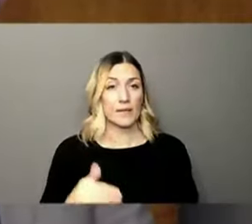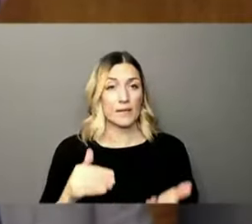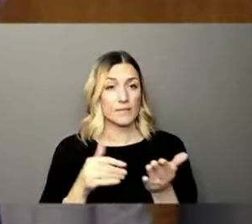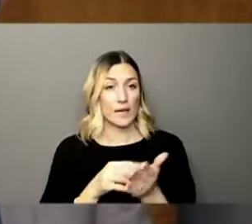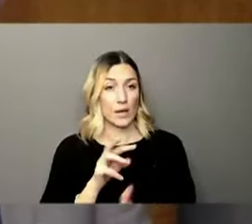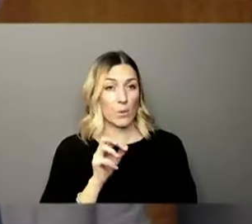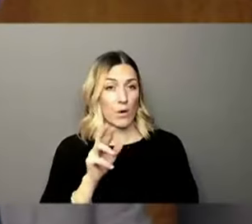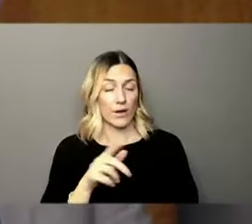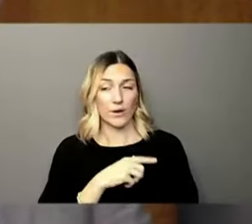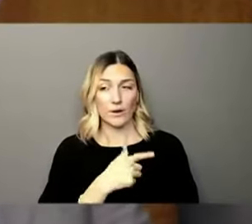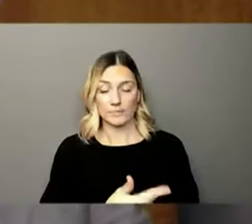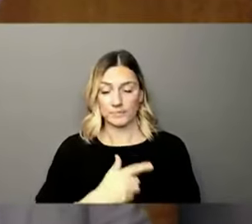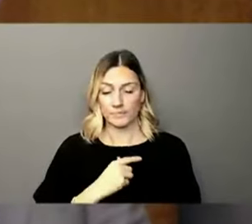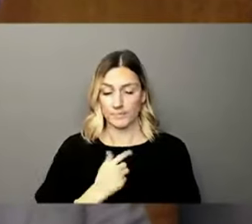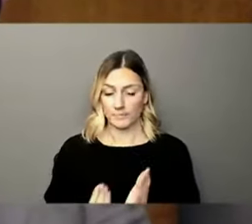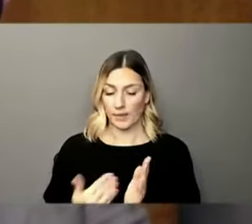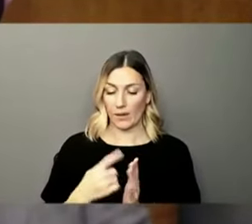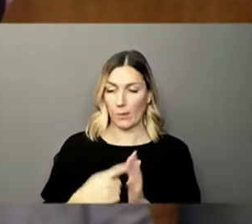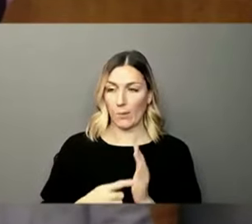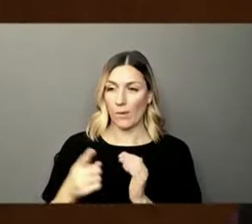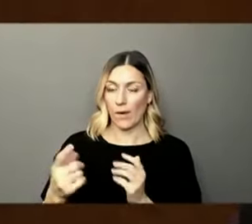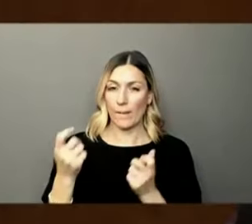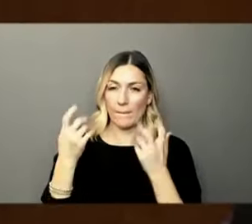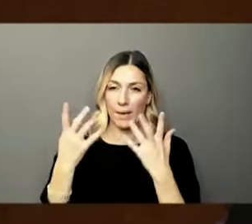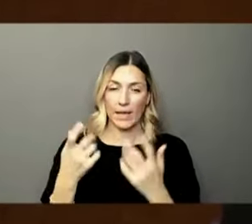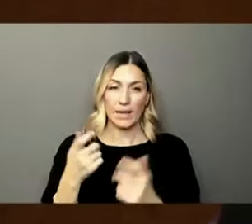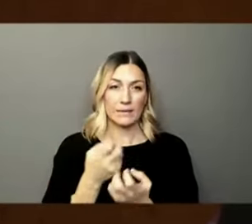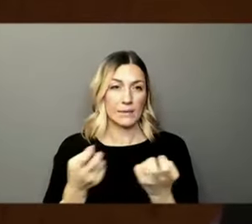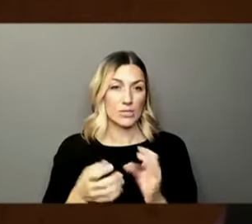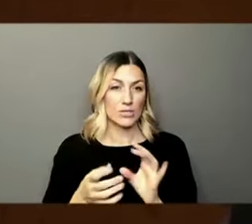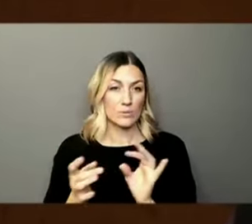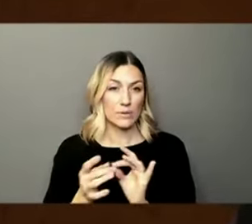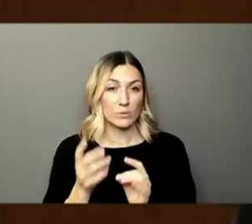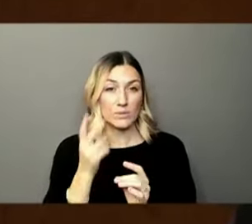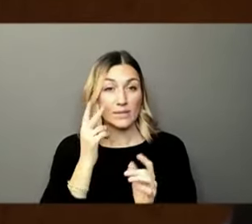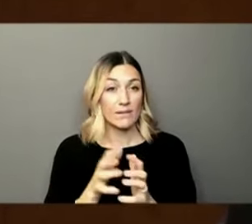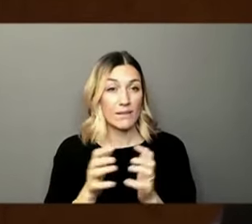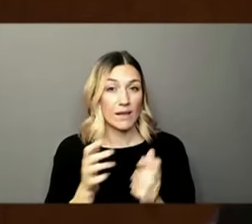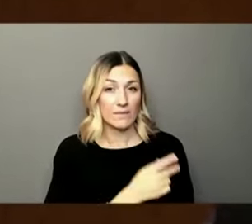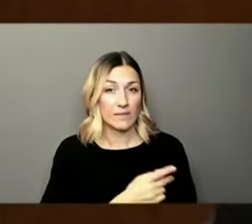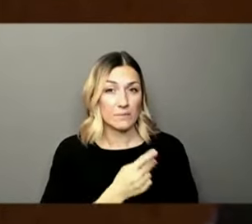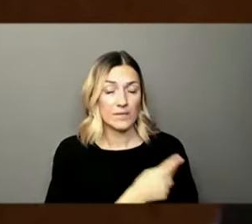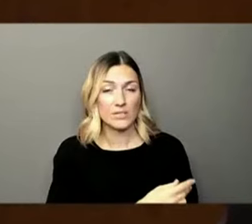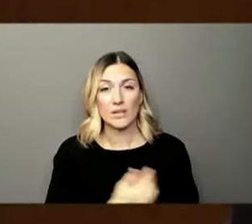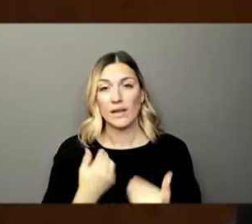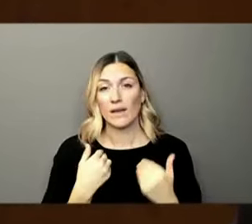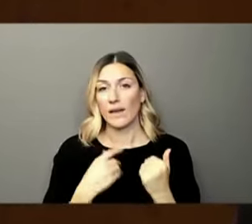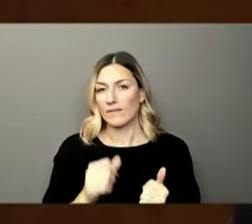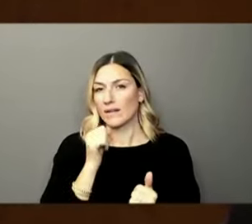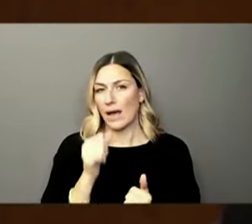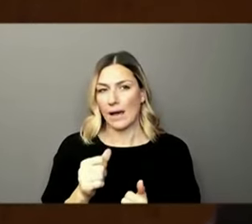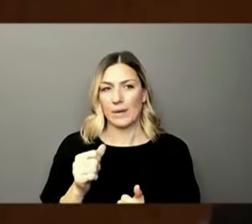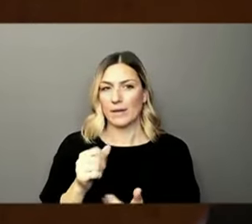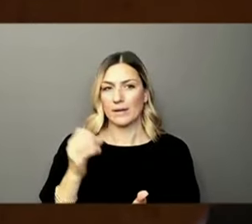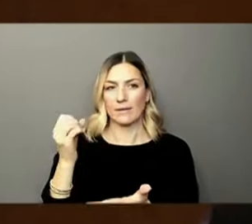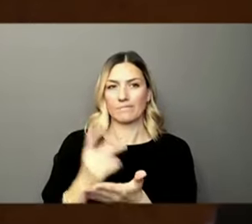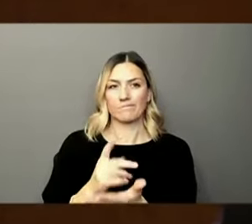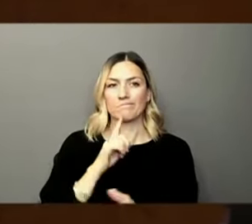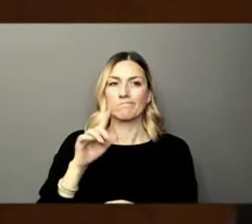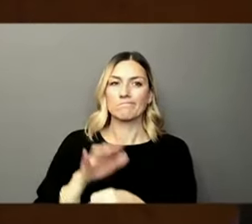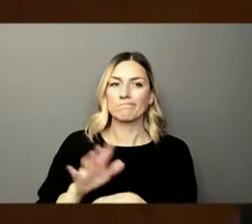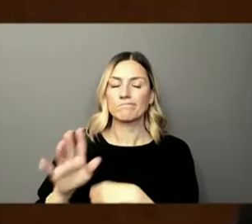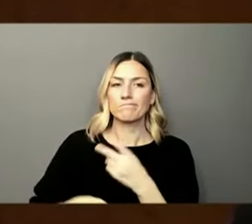to reiterate what many of the last panel mentioned, we've seen a lot of these patients that have really not been validated by their primary care providers